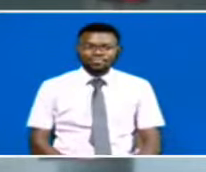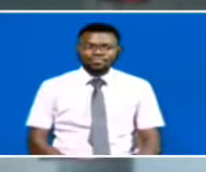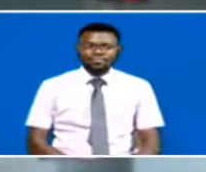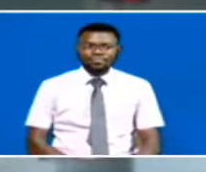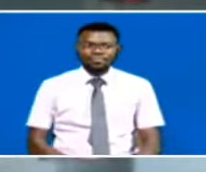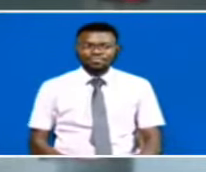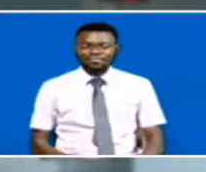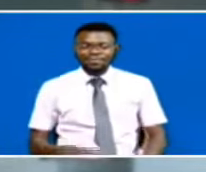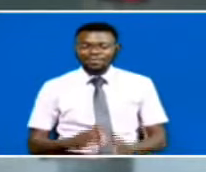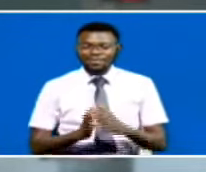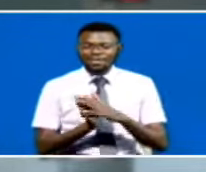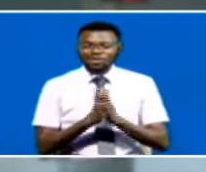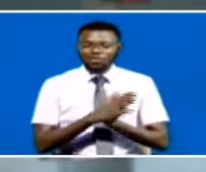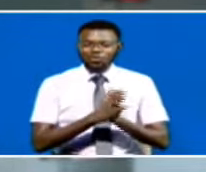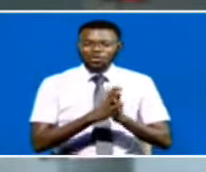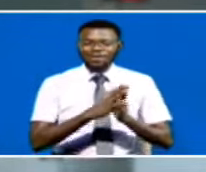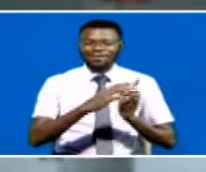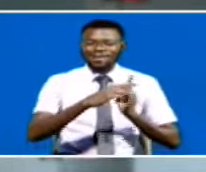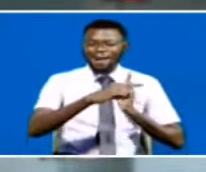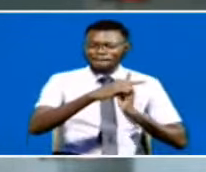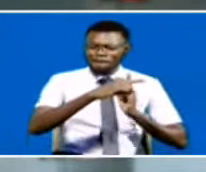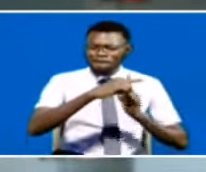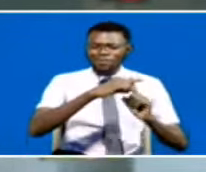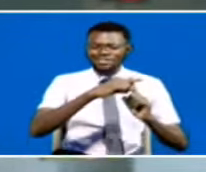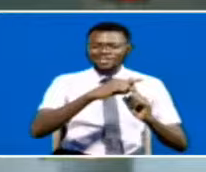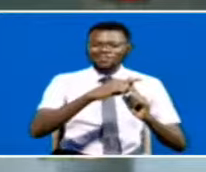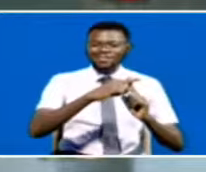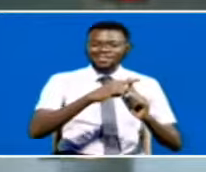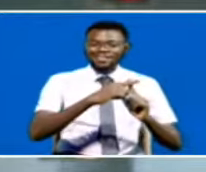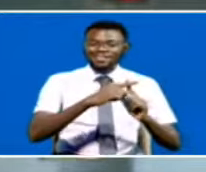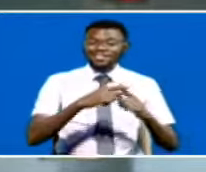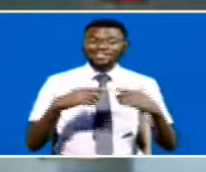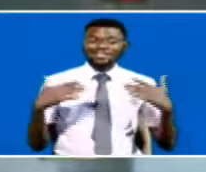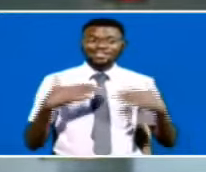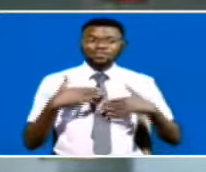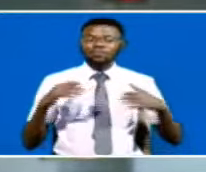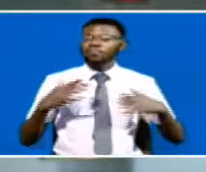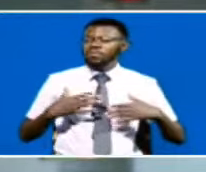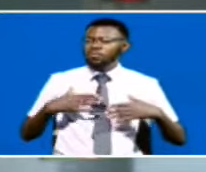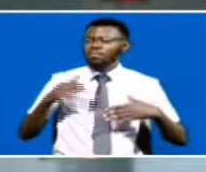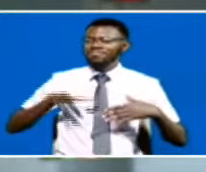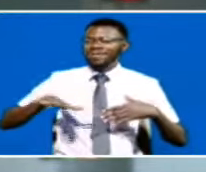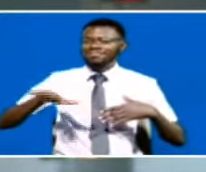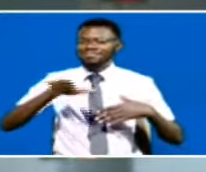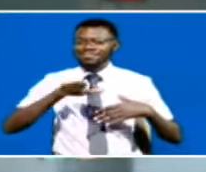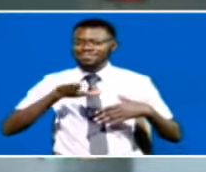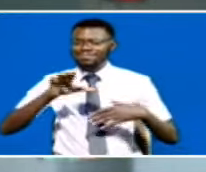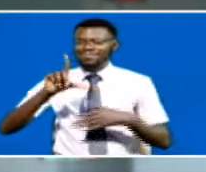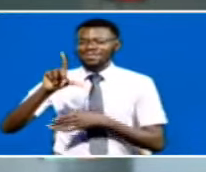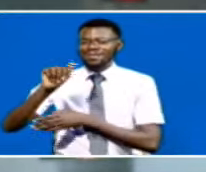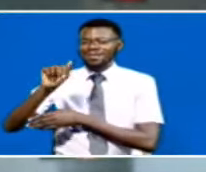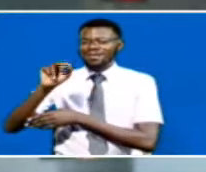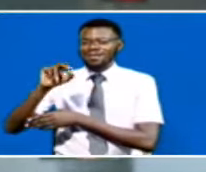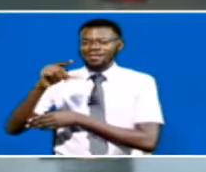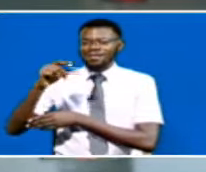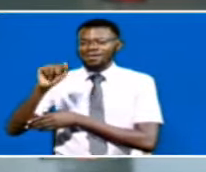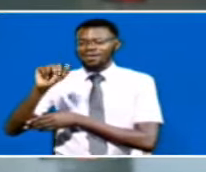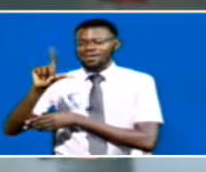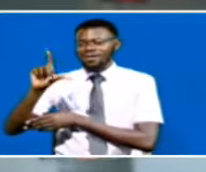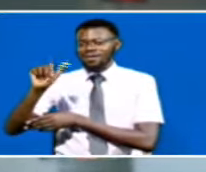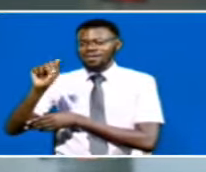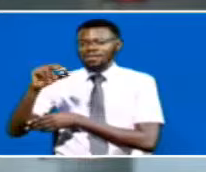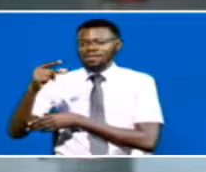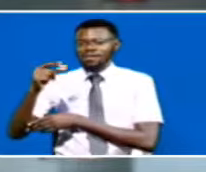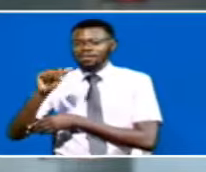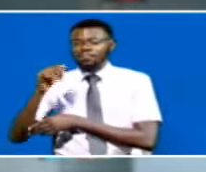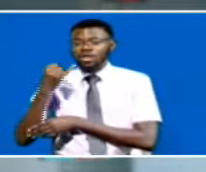Now to a positive story with an interesting twist. Residents of Langalanga Estate in Nakuru City today witnessed the